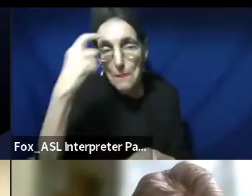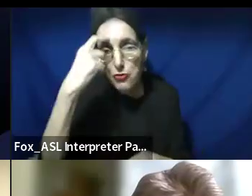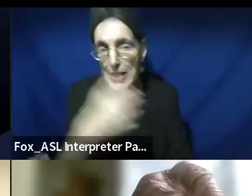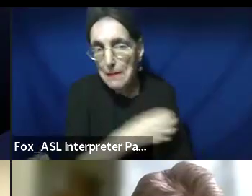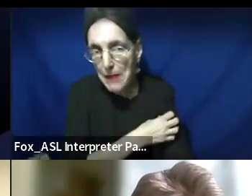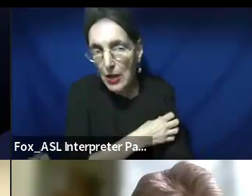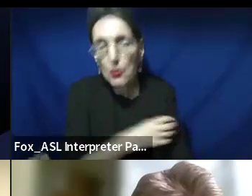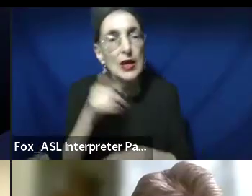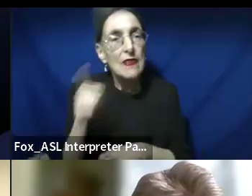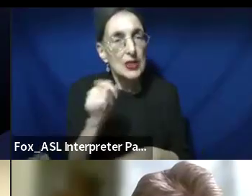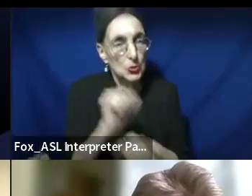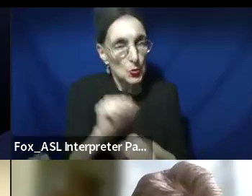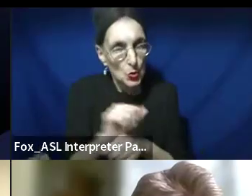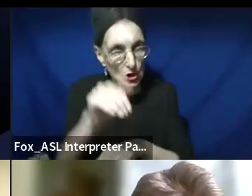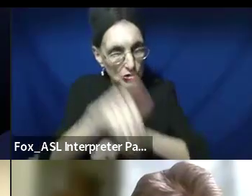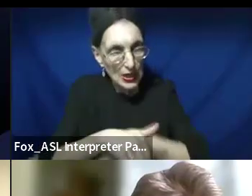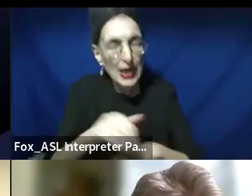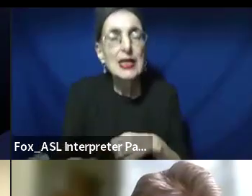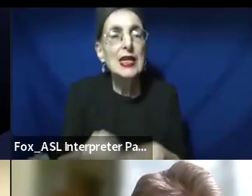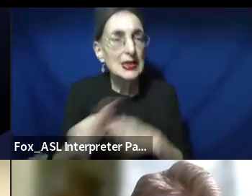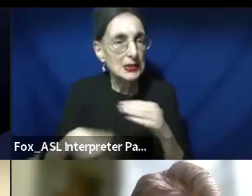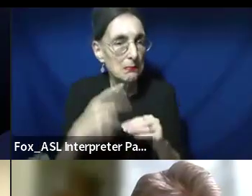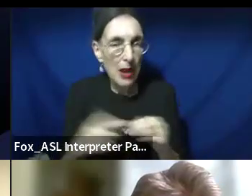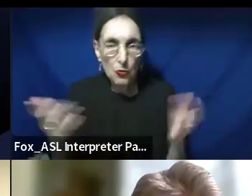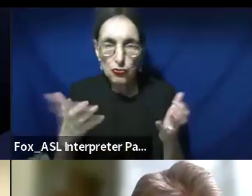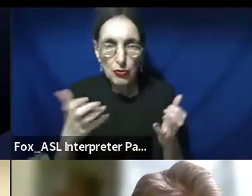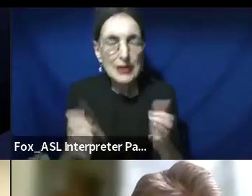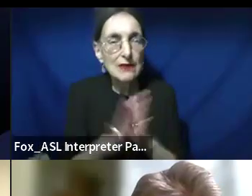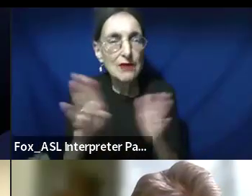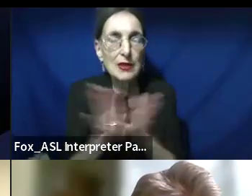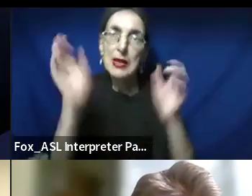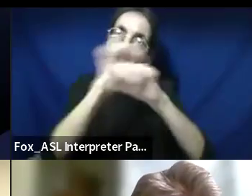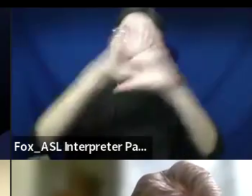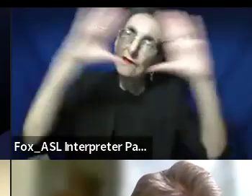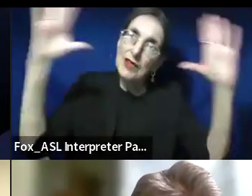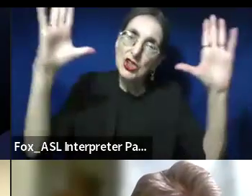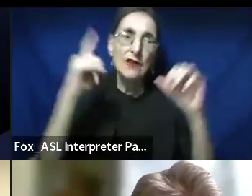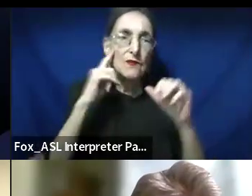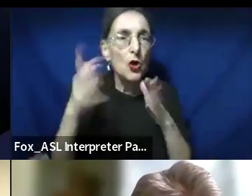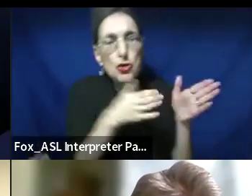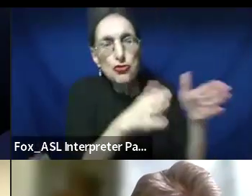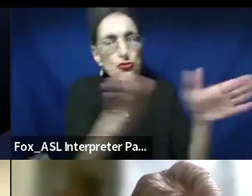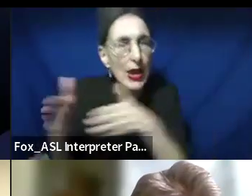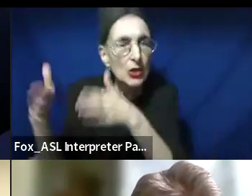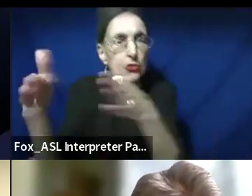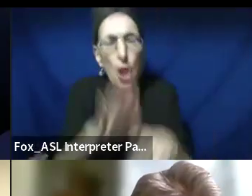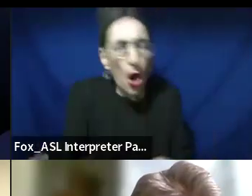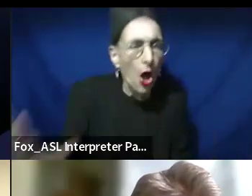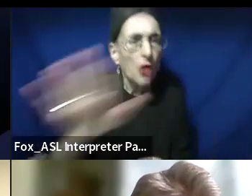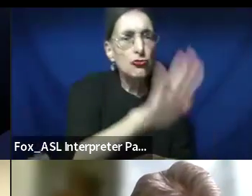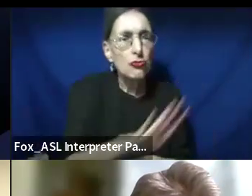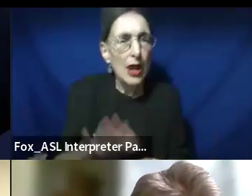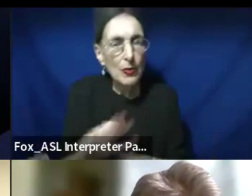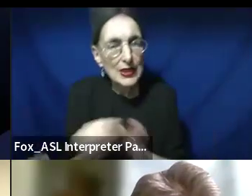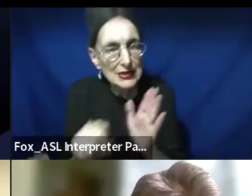too is about developing a vision, vision for trails across the state. How do we make them truly accessible and welcoming